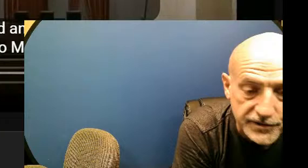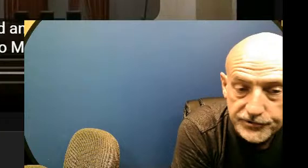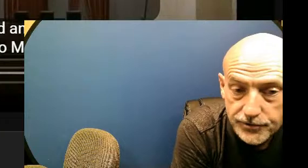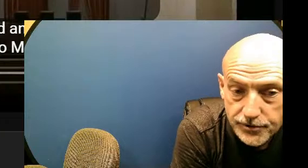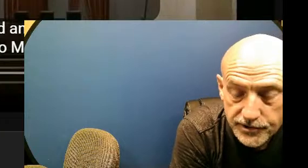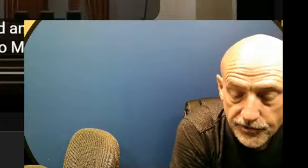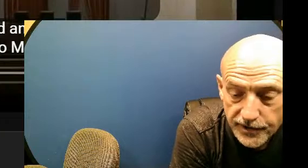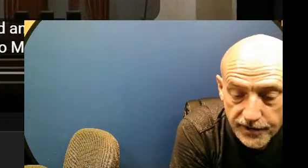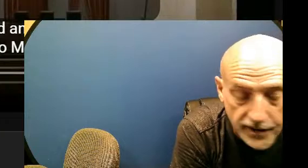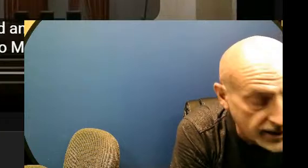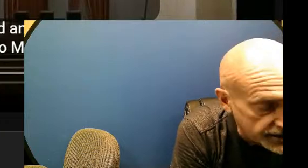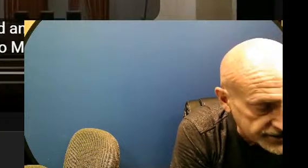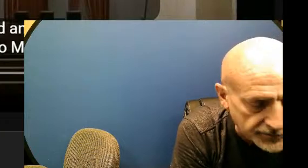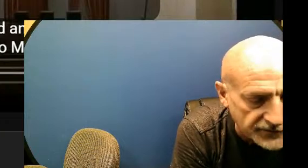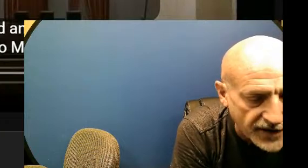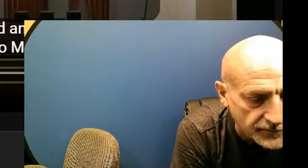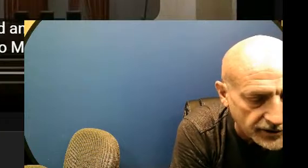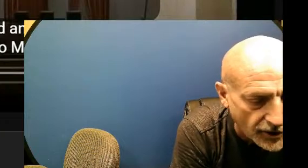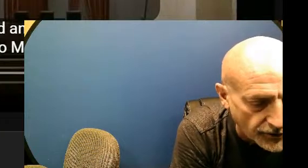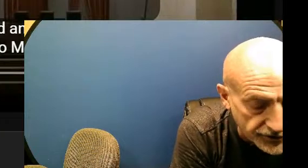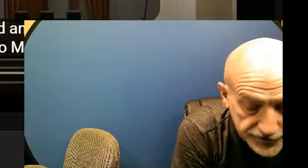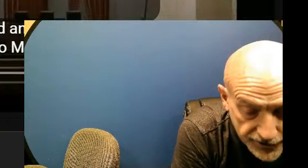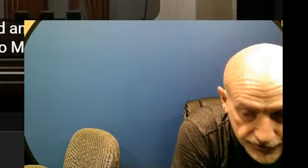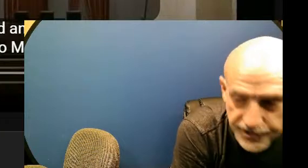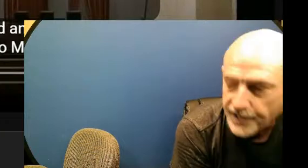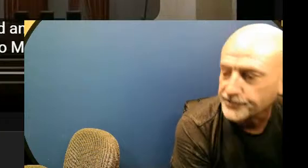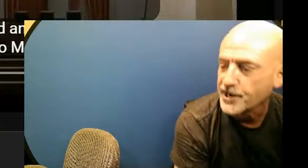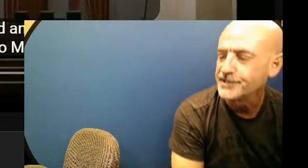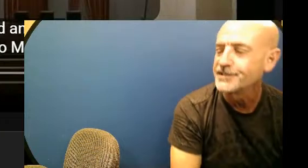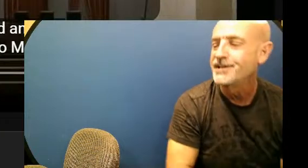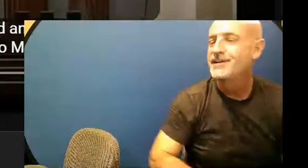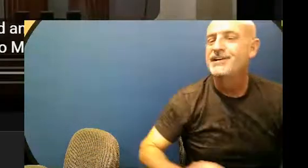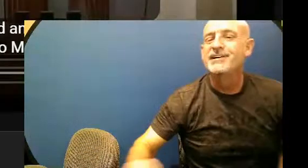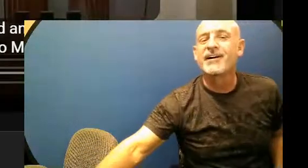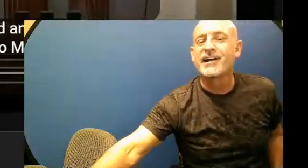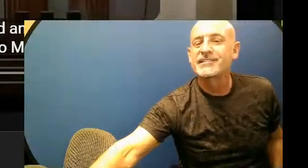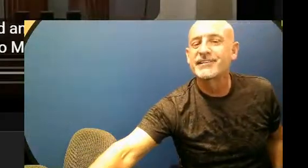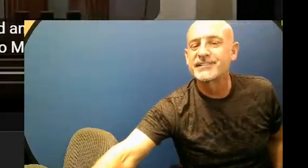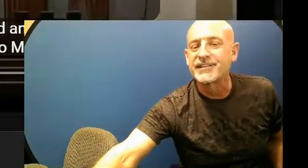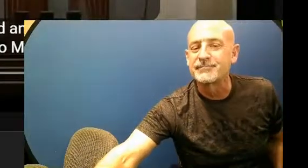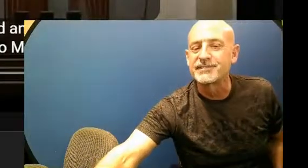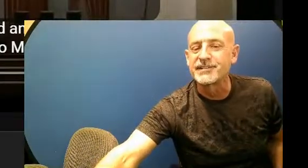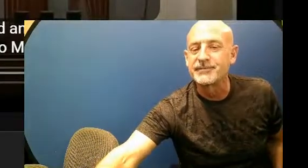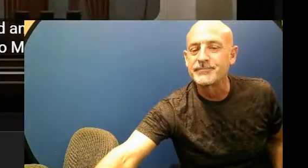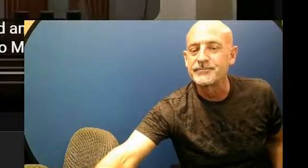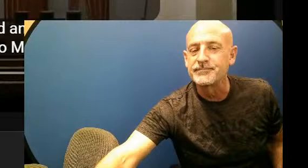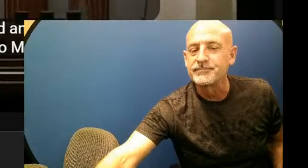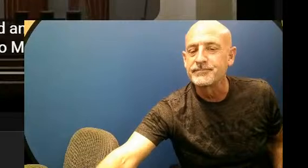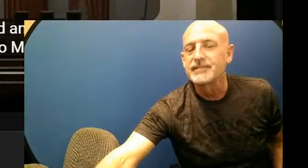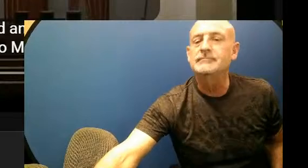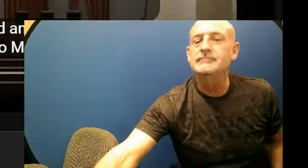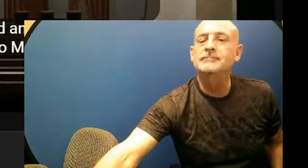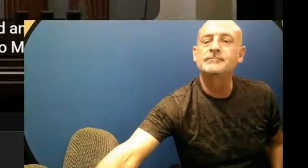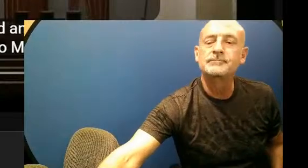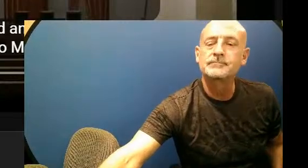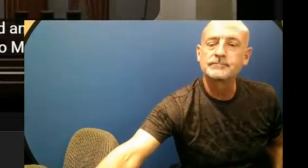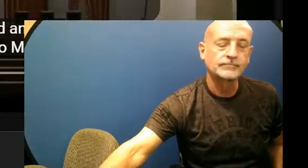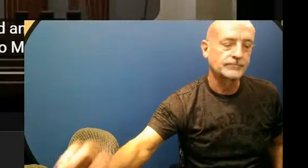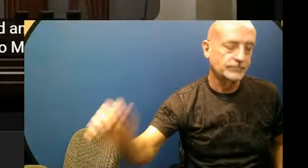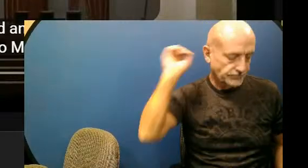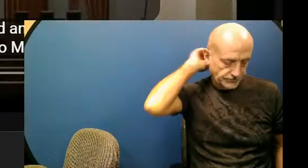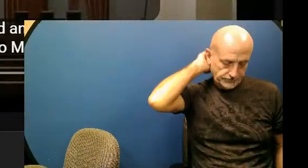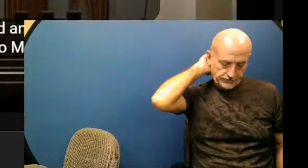rational basis or strict scrutiny, except in family law where there's no standard. All right, so let's let them continue.